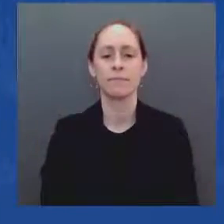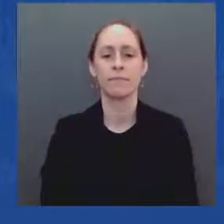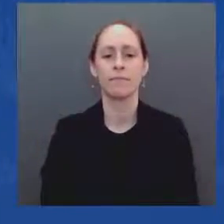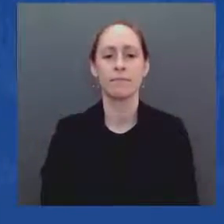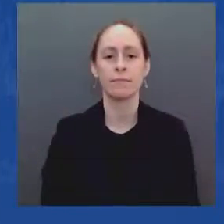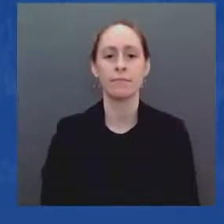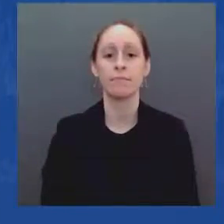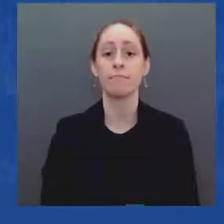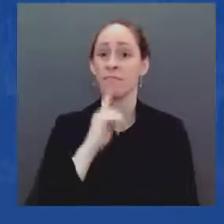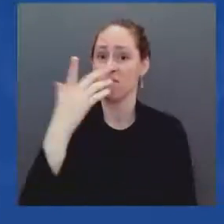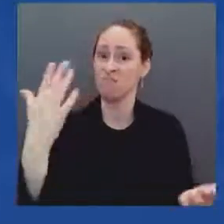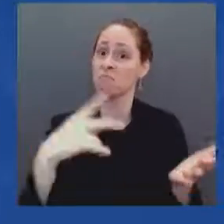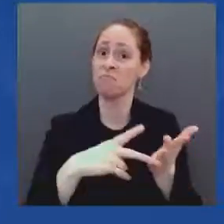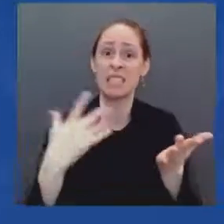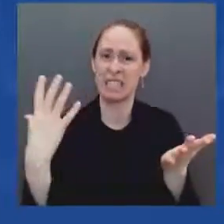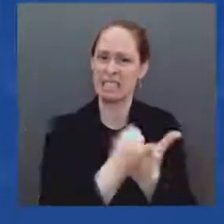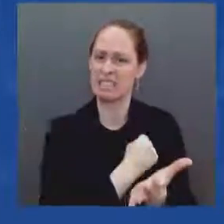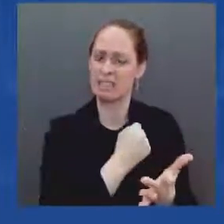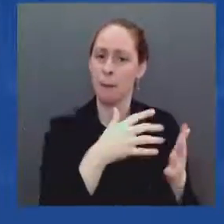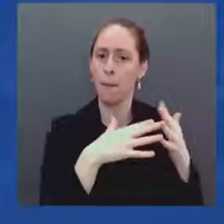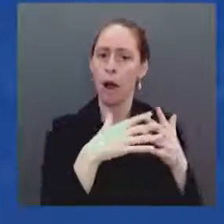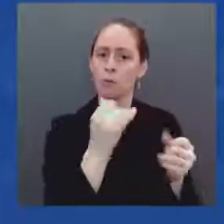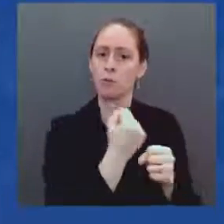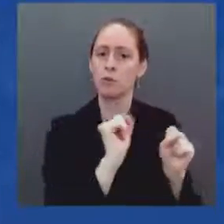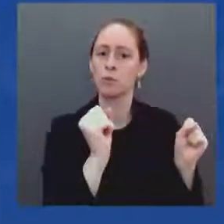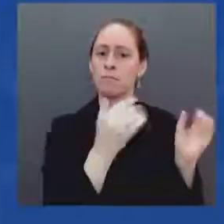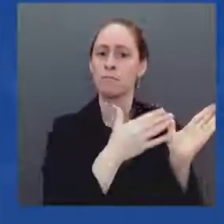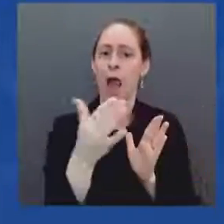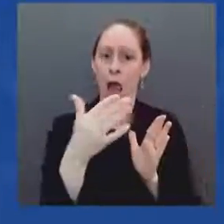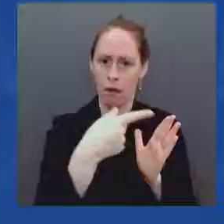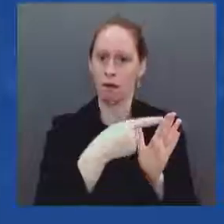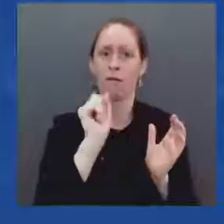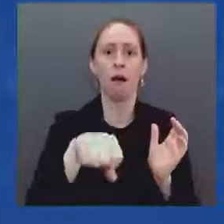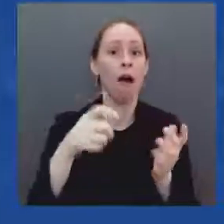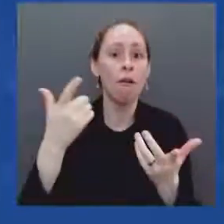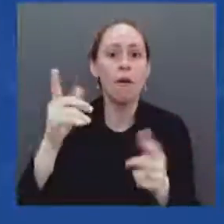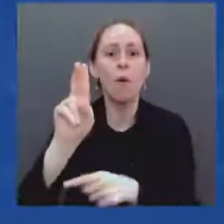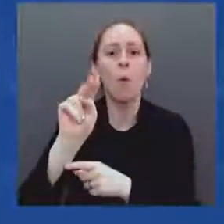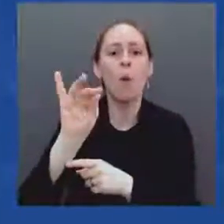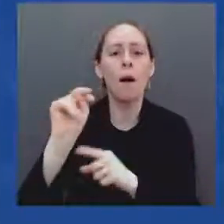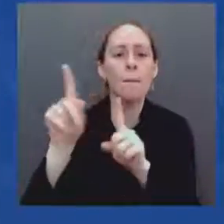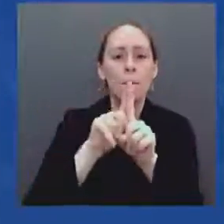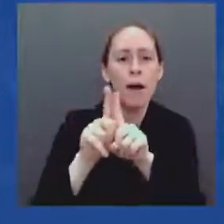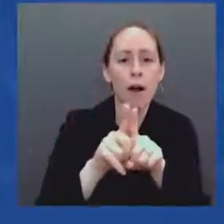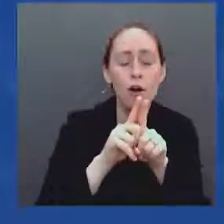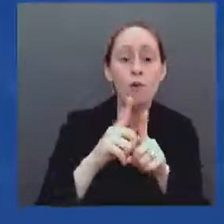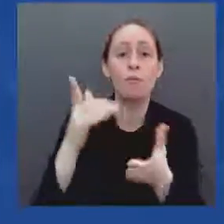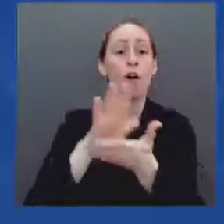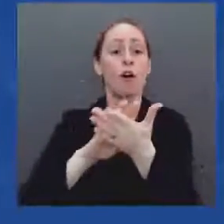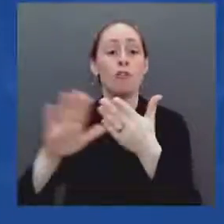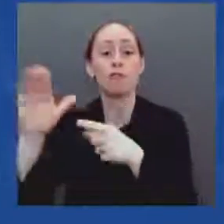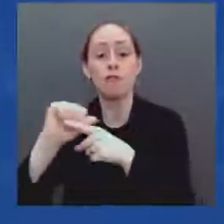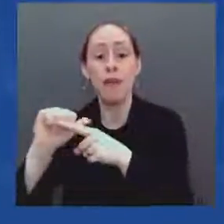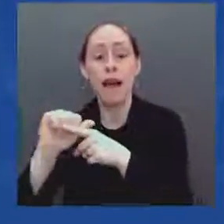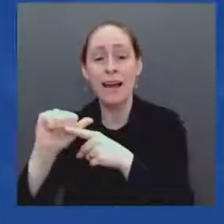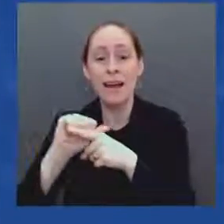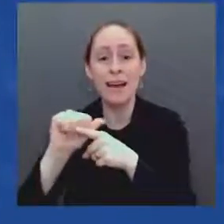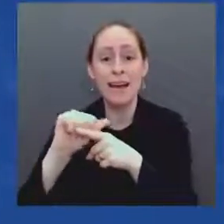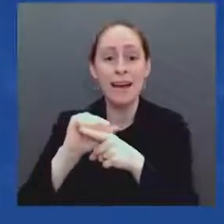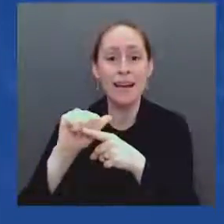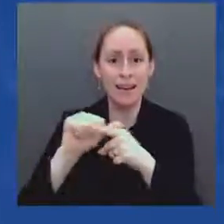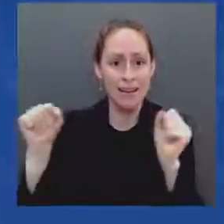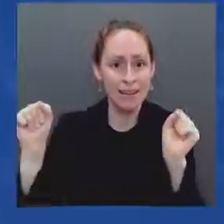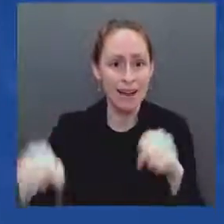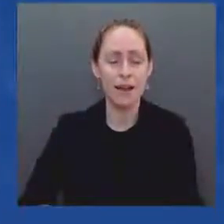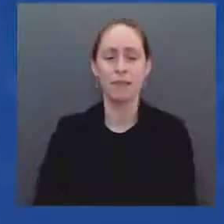college partnerships, on-the-job training in key areas like advanced manufacturing and clean energy, which some of you are doing,